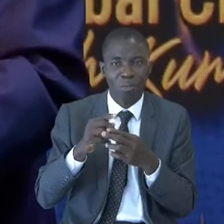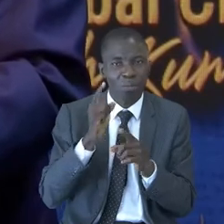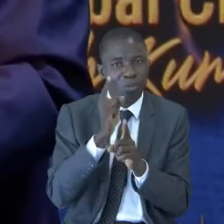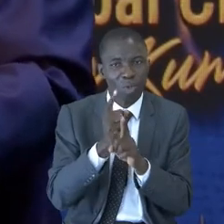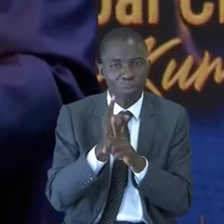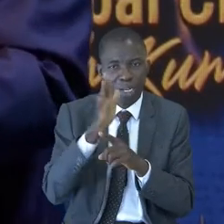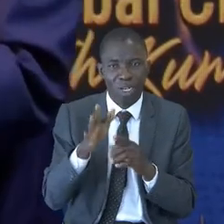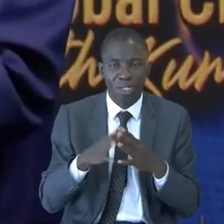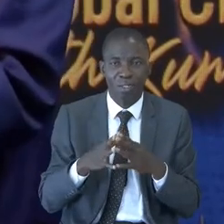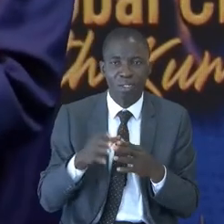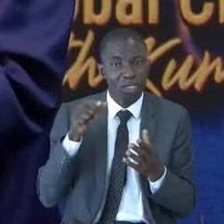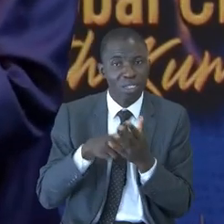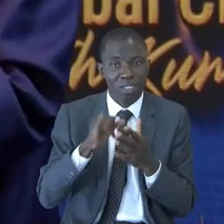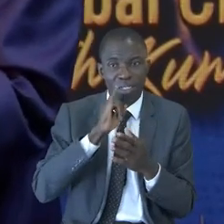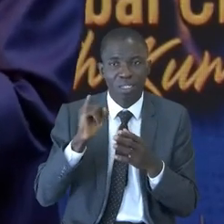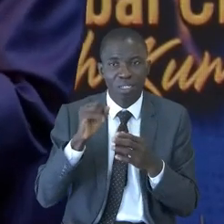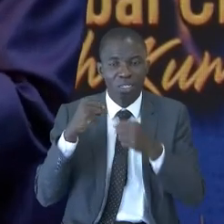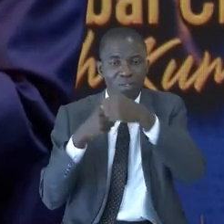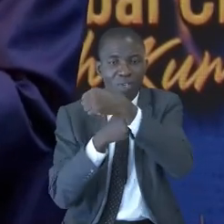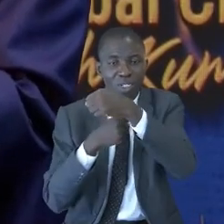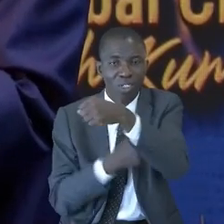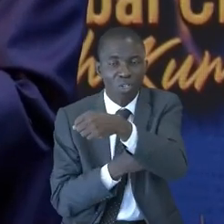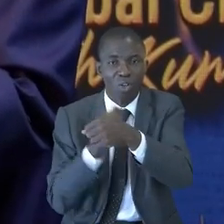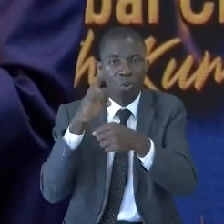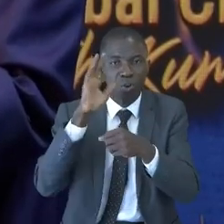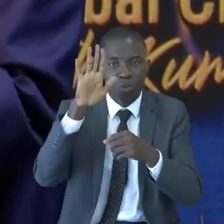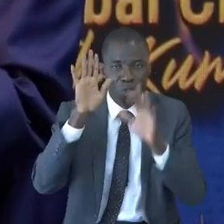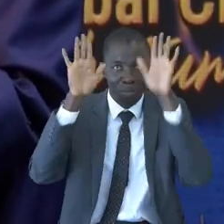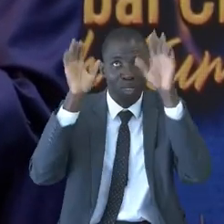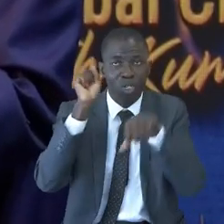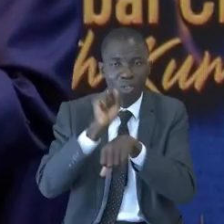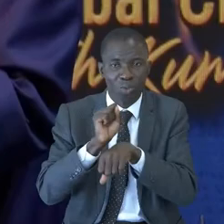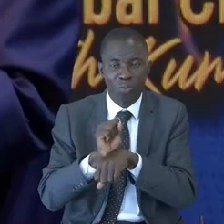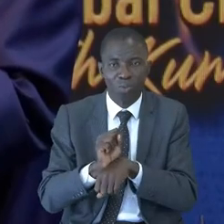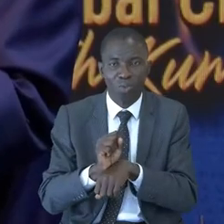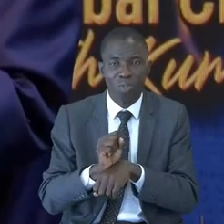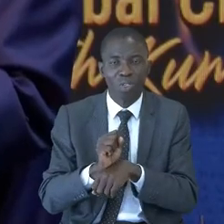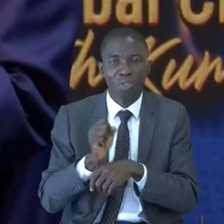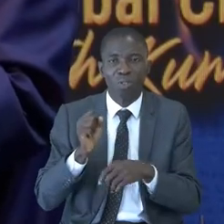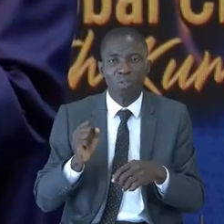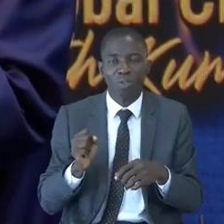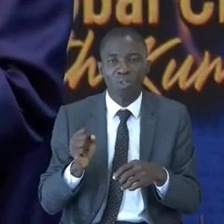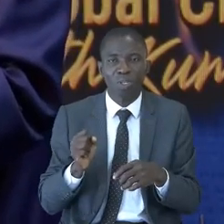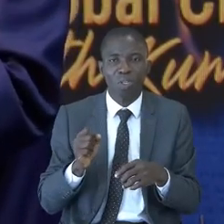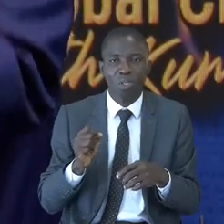God is happy in heaven for the decision you have taken. You should be happy on earth as well.